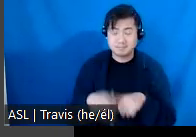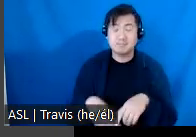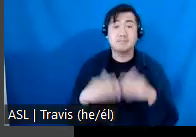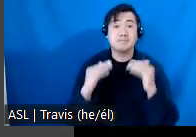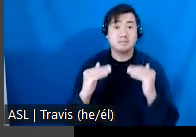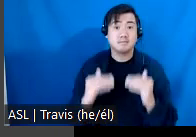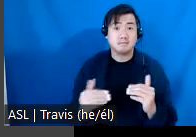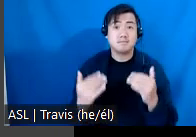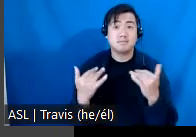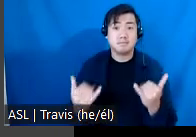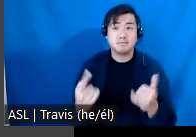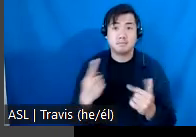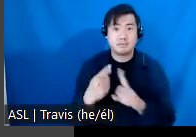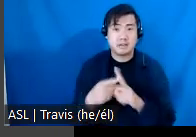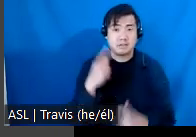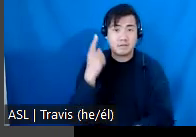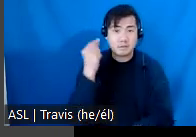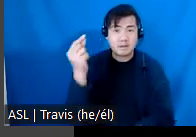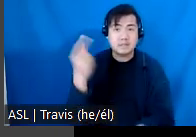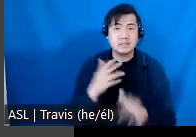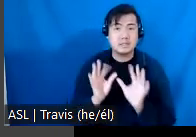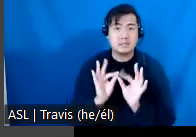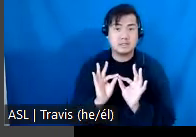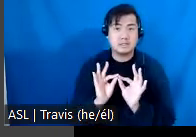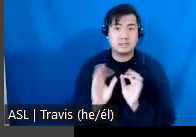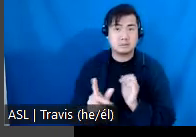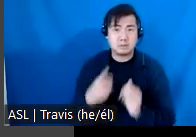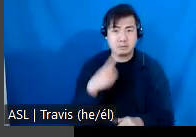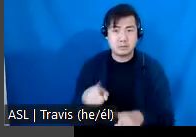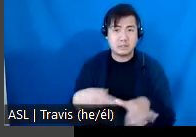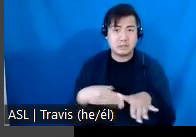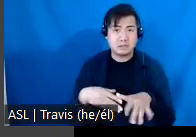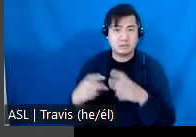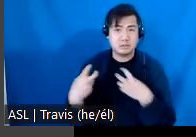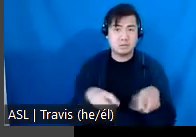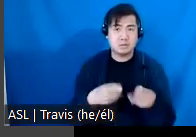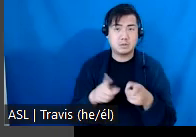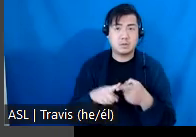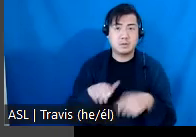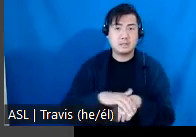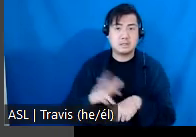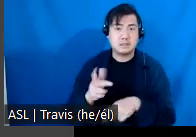someone from the Somali interpretation room, if you could come in and let folks know how to find you.